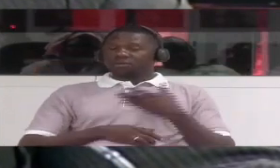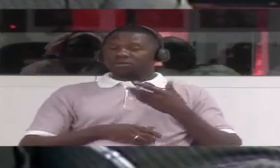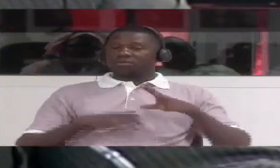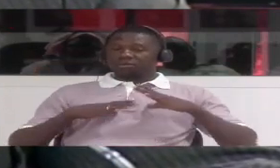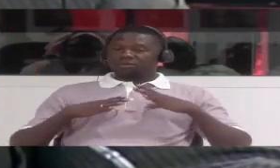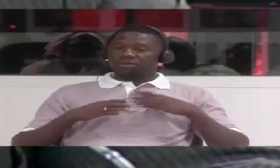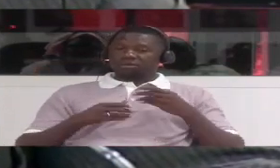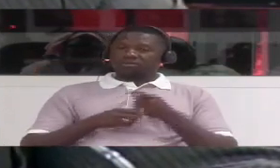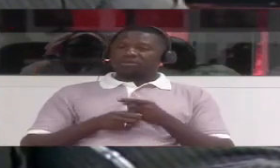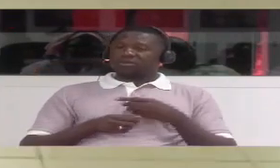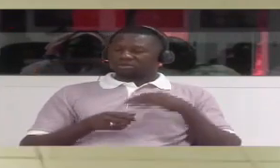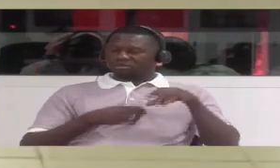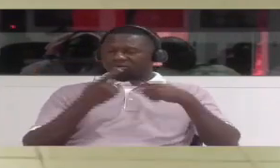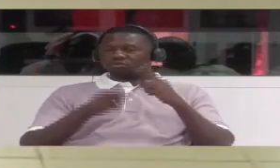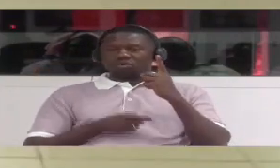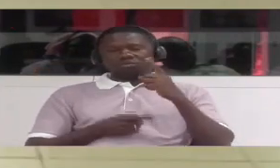So it took more than a month.